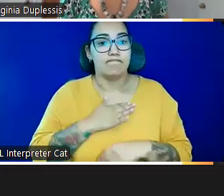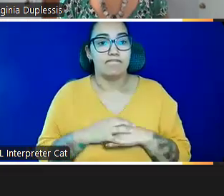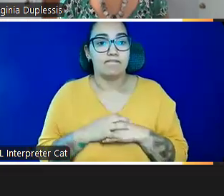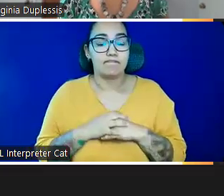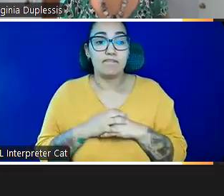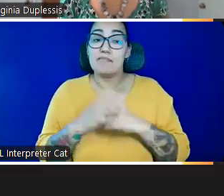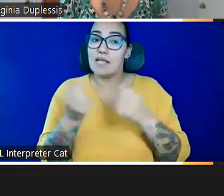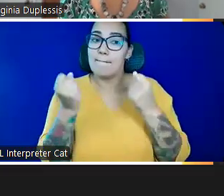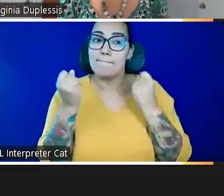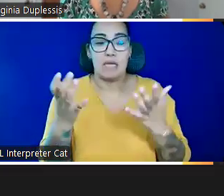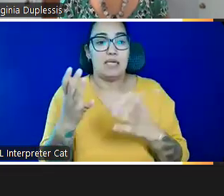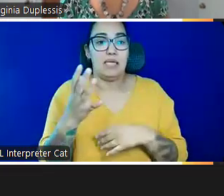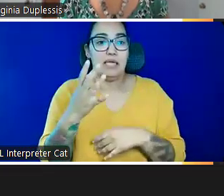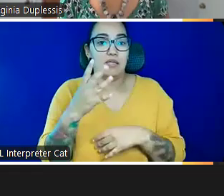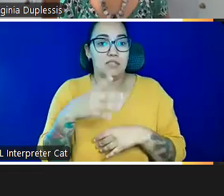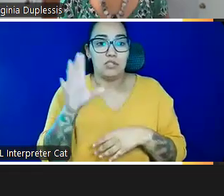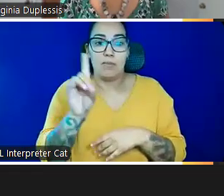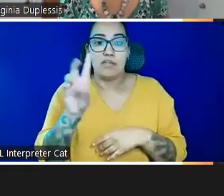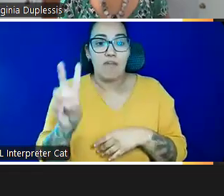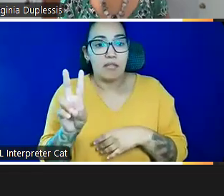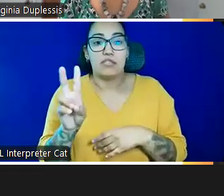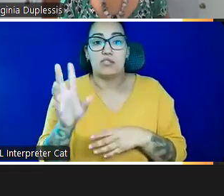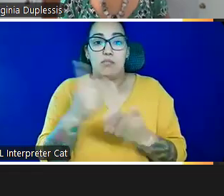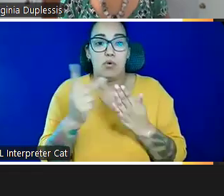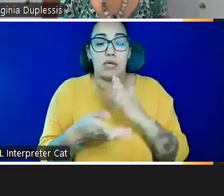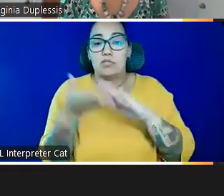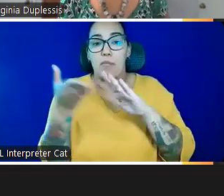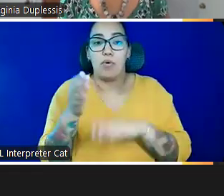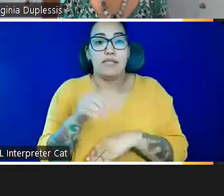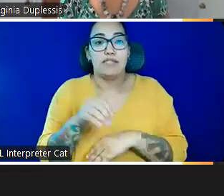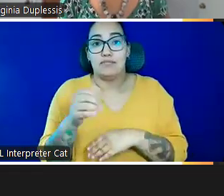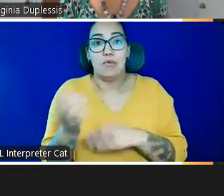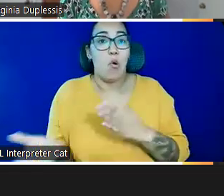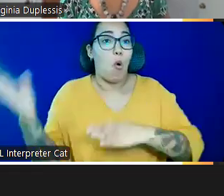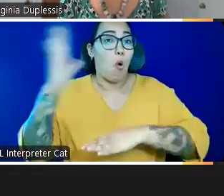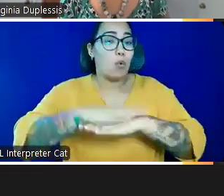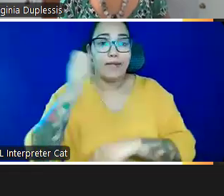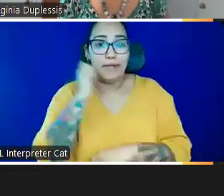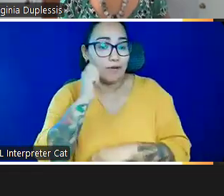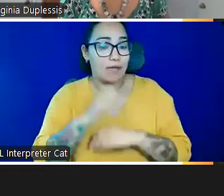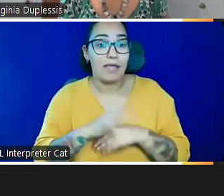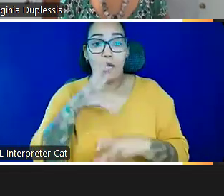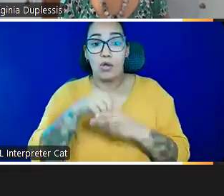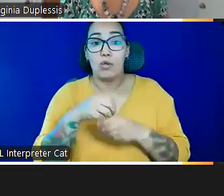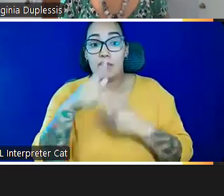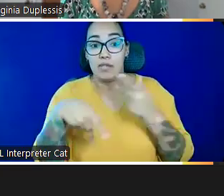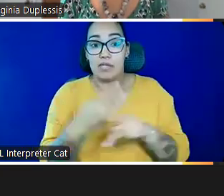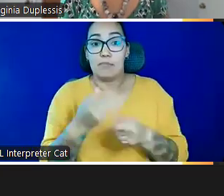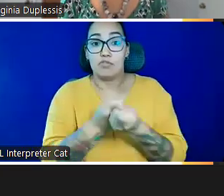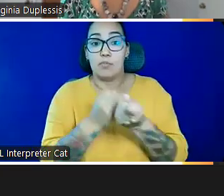Many domestic violence programs operate 24/7 and include the types of support listed on the